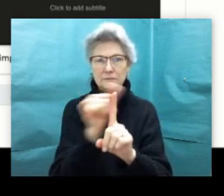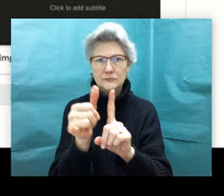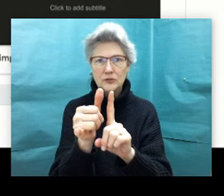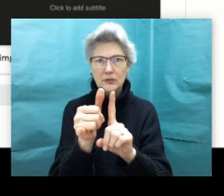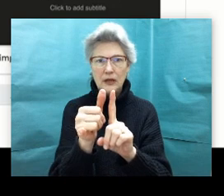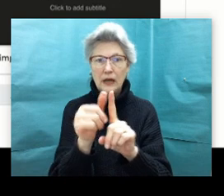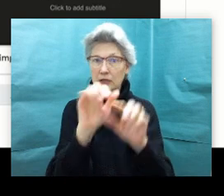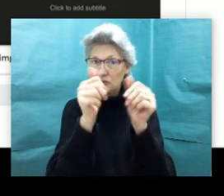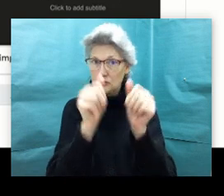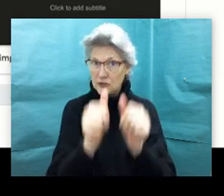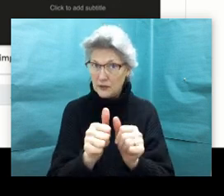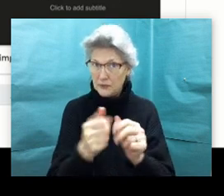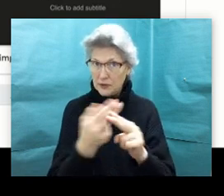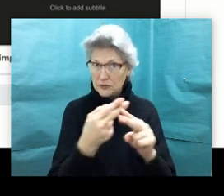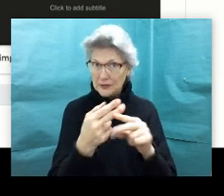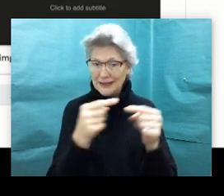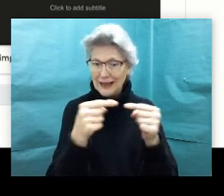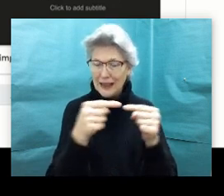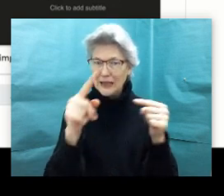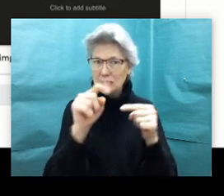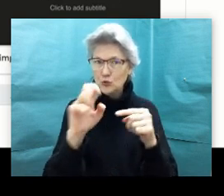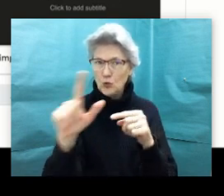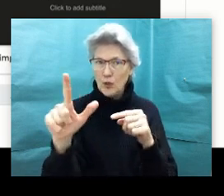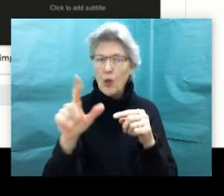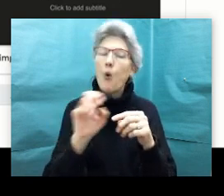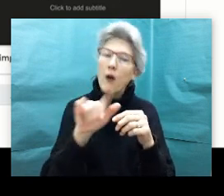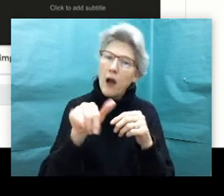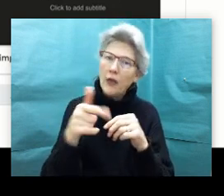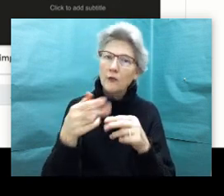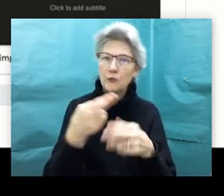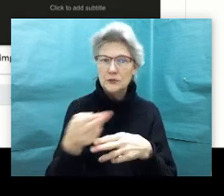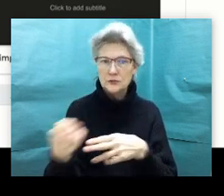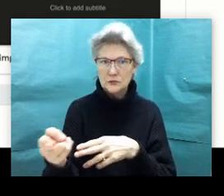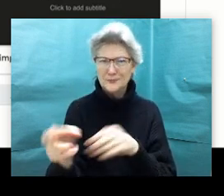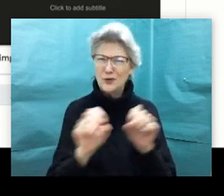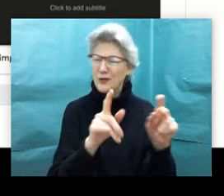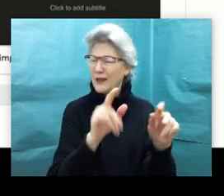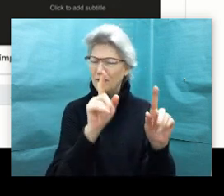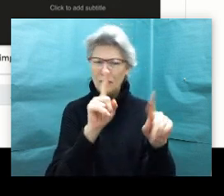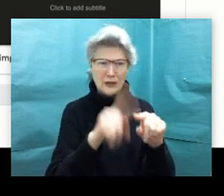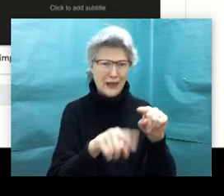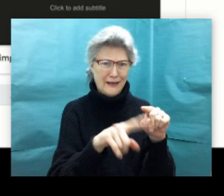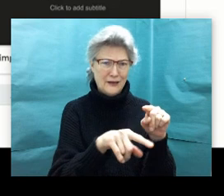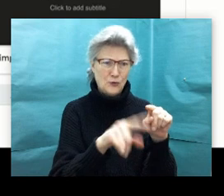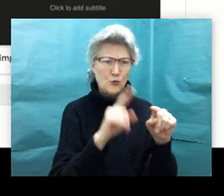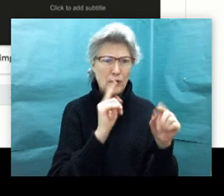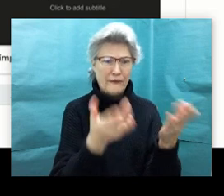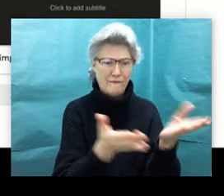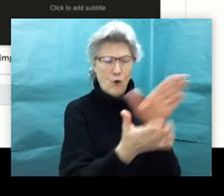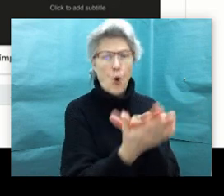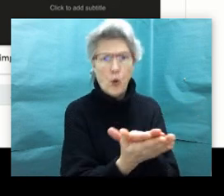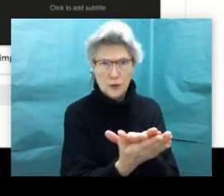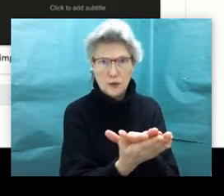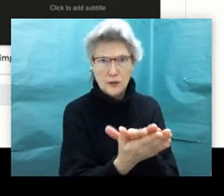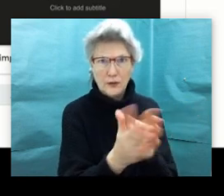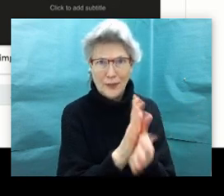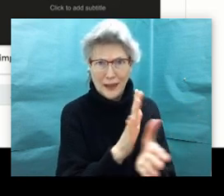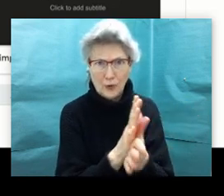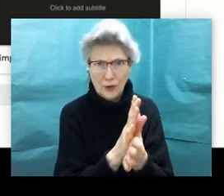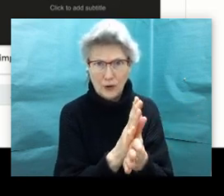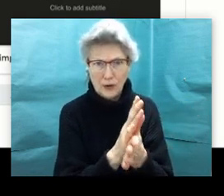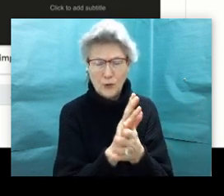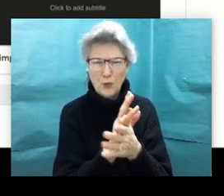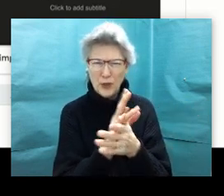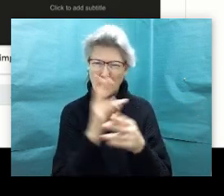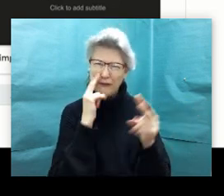using the line tool. You can use your other resources. But it's okay if we're not able to actually physically fold the shape. Just as we learned today, we